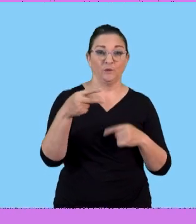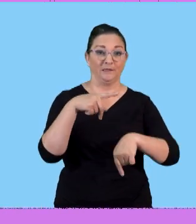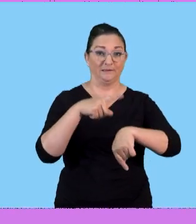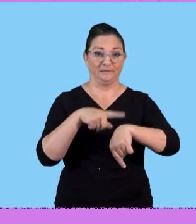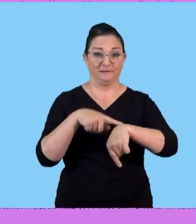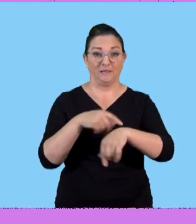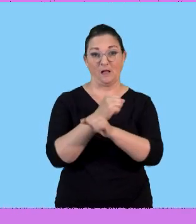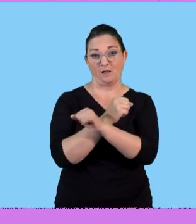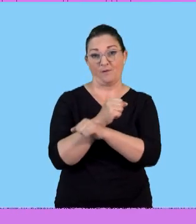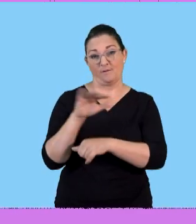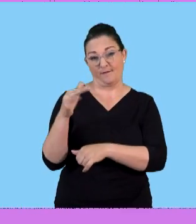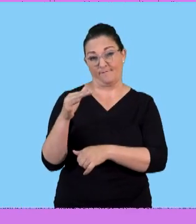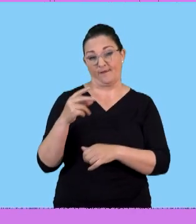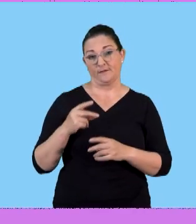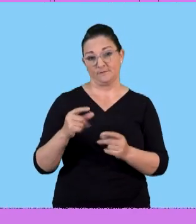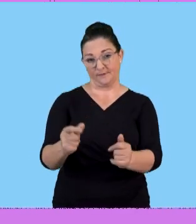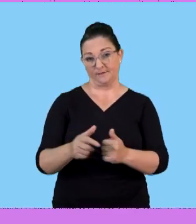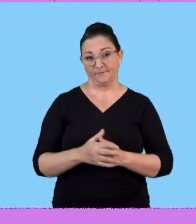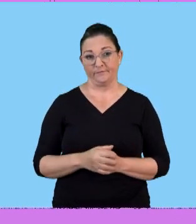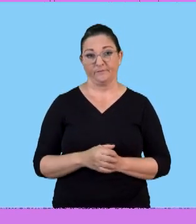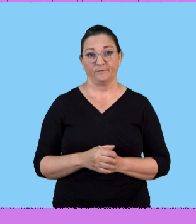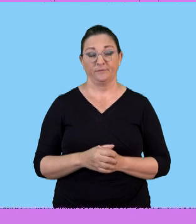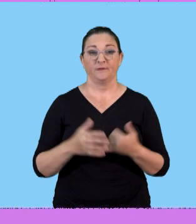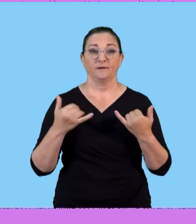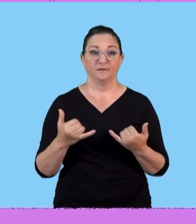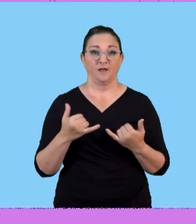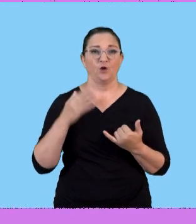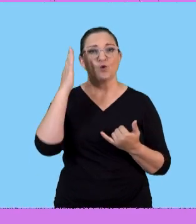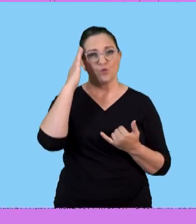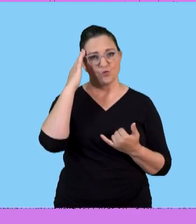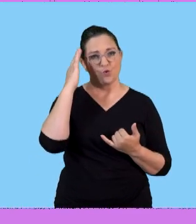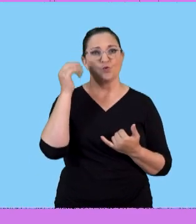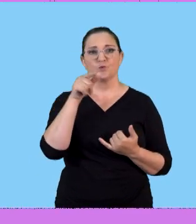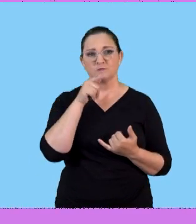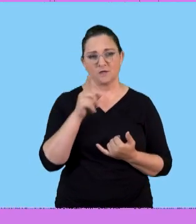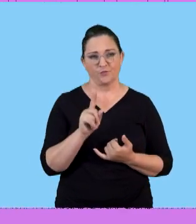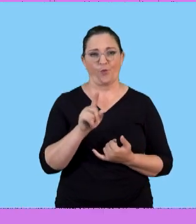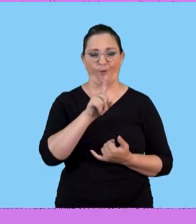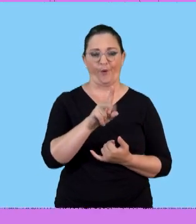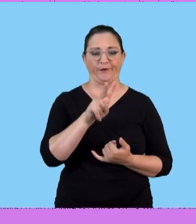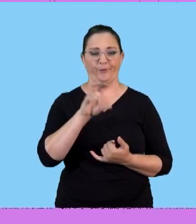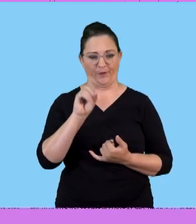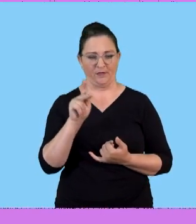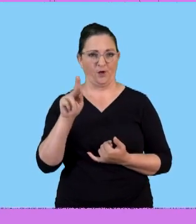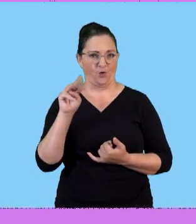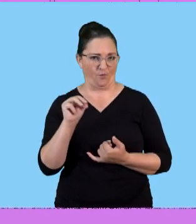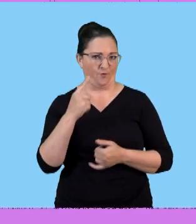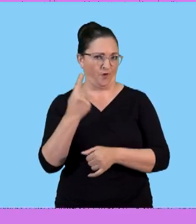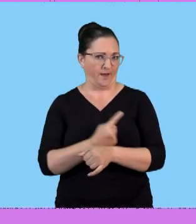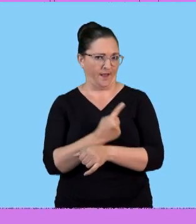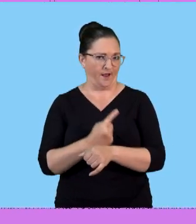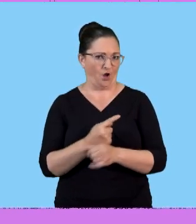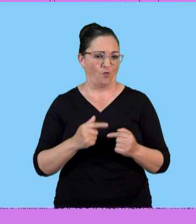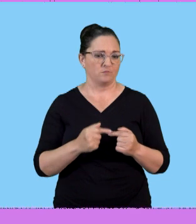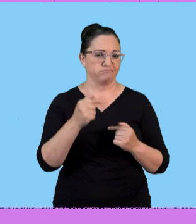time multiplied by average speed. Okay, so we know the claim was made that they travel at 120 kilometers per